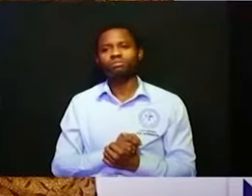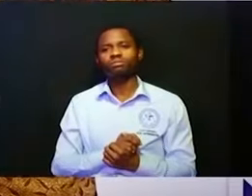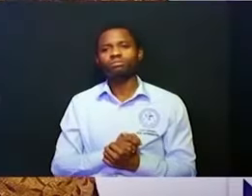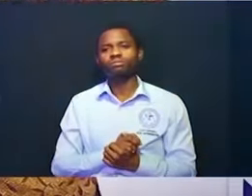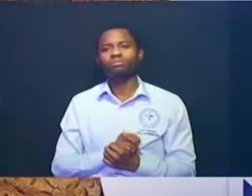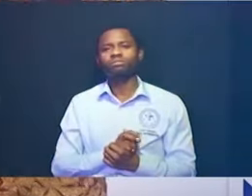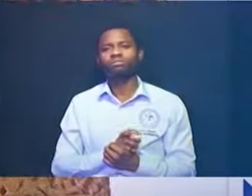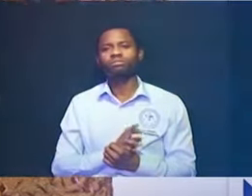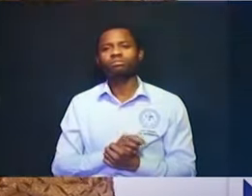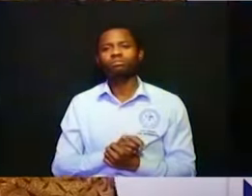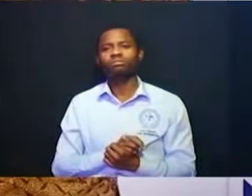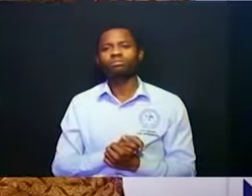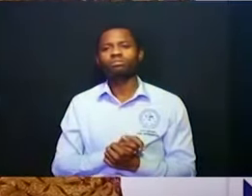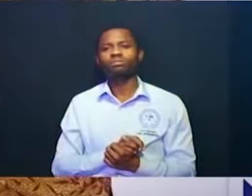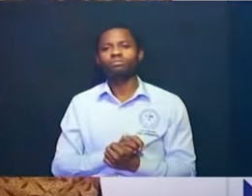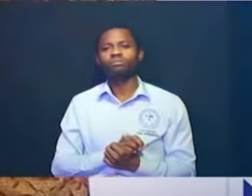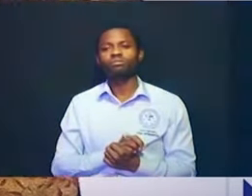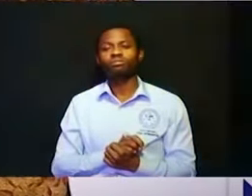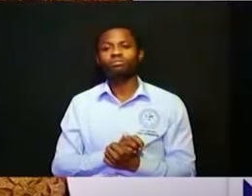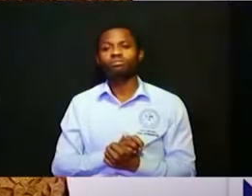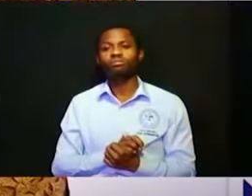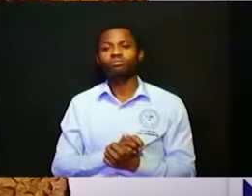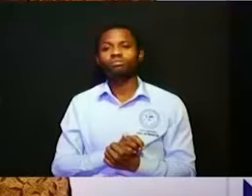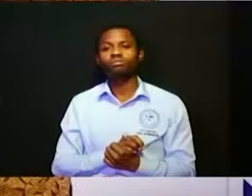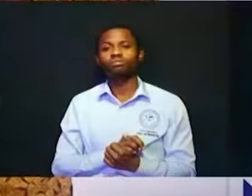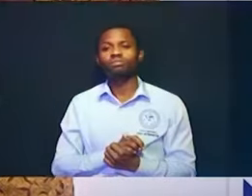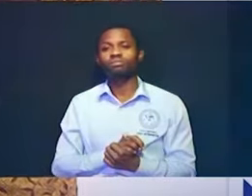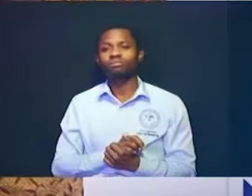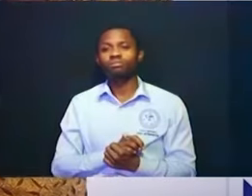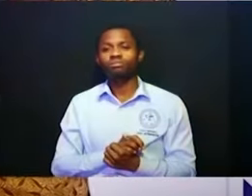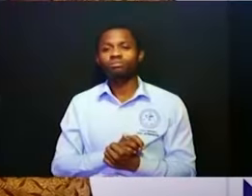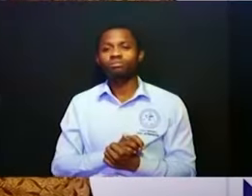yadi ye muda ni ye benyo nyankopon ni nipa ni muadum. Galatians